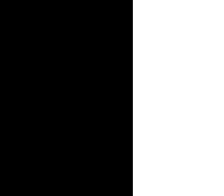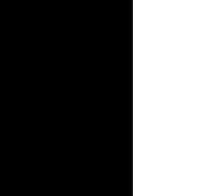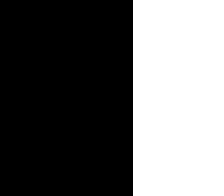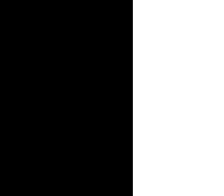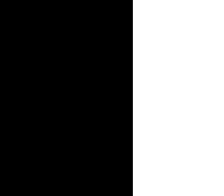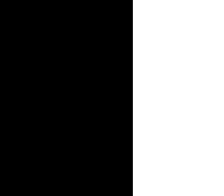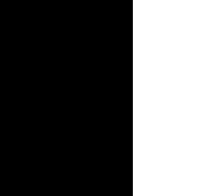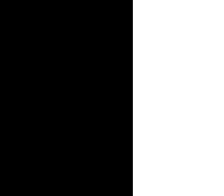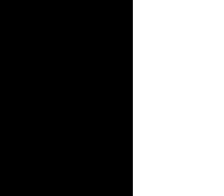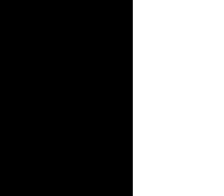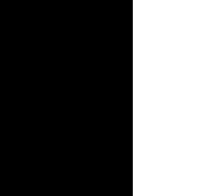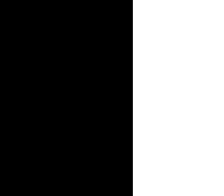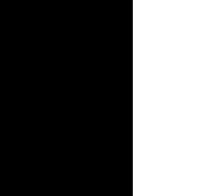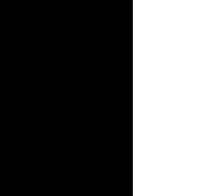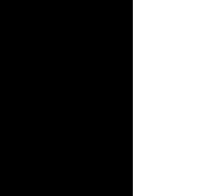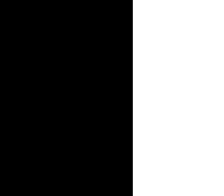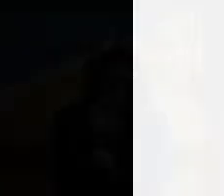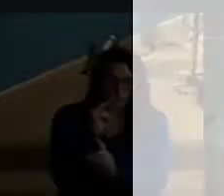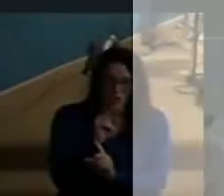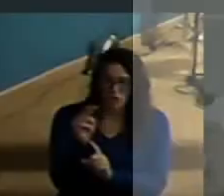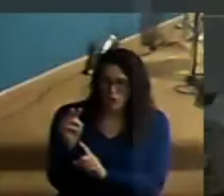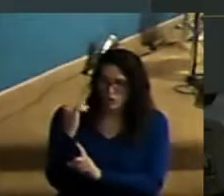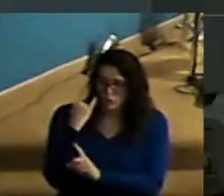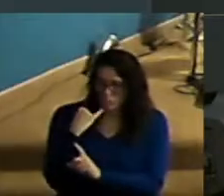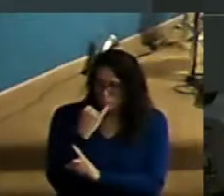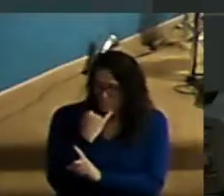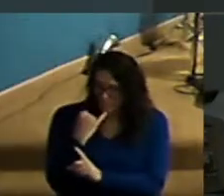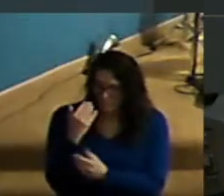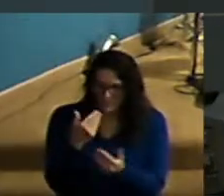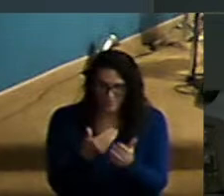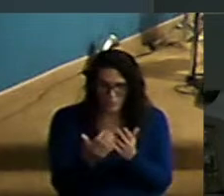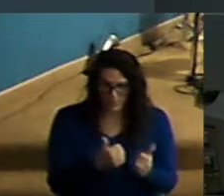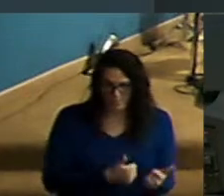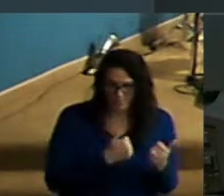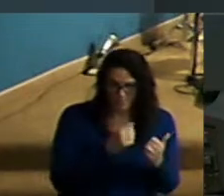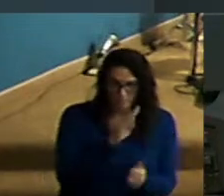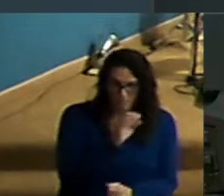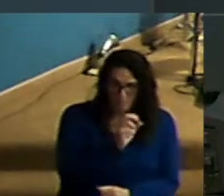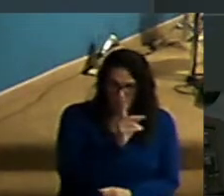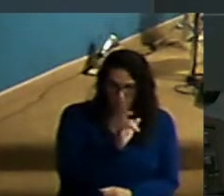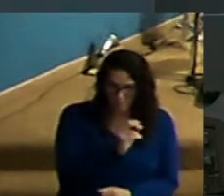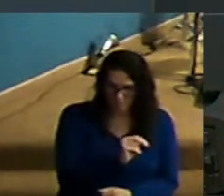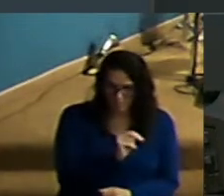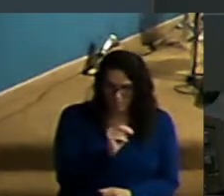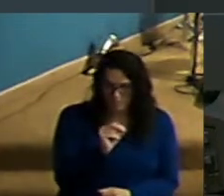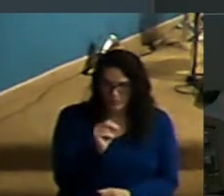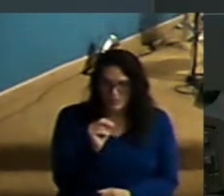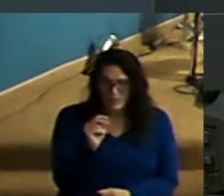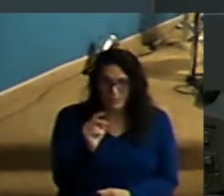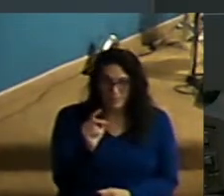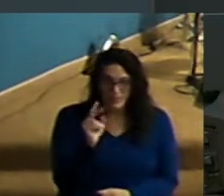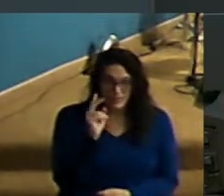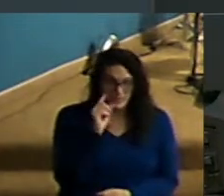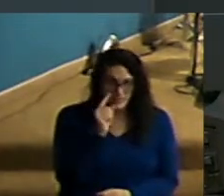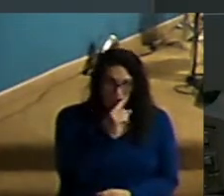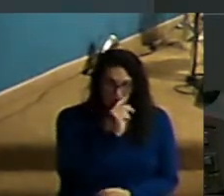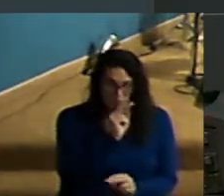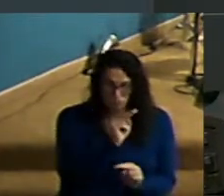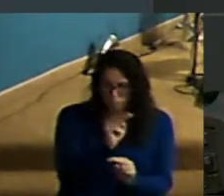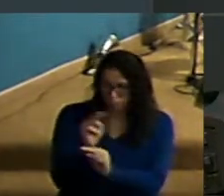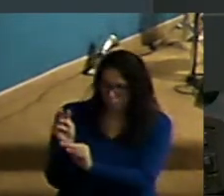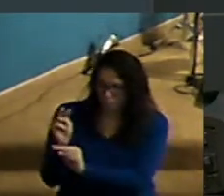to Jerusalem even though he's living in Babylon. His eyes were on the King of Kings, the Lord of